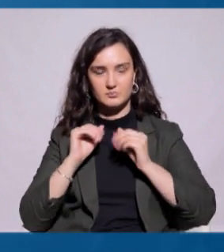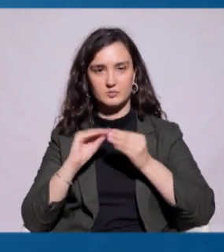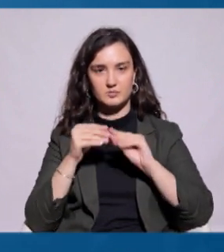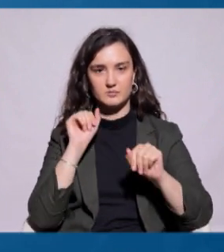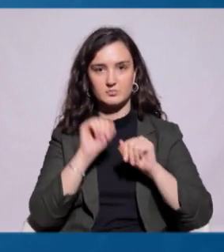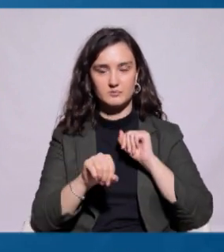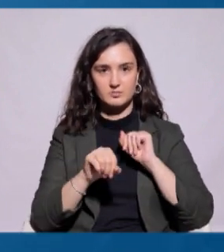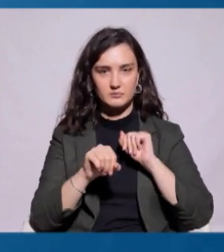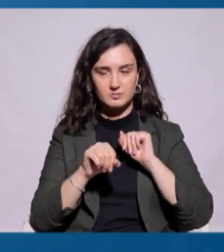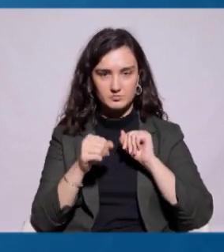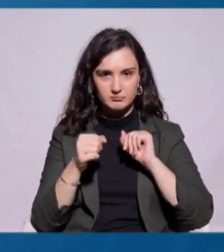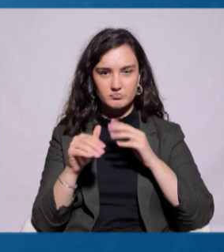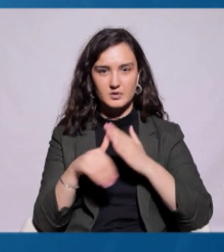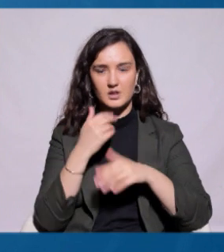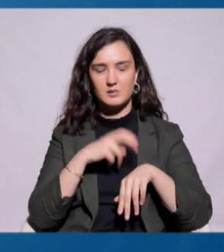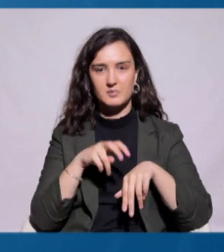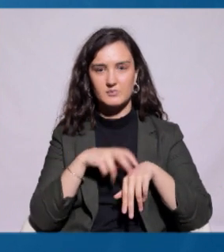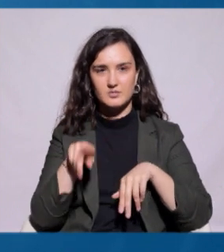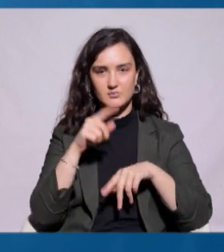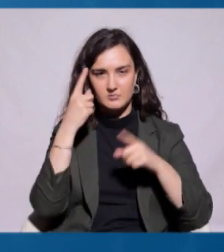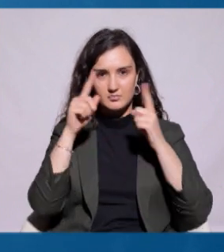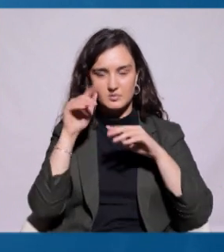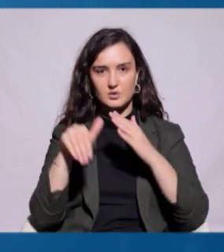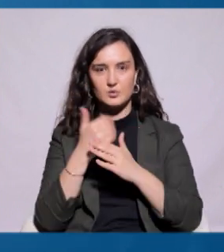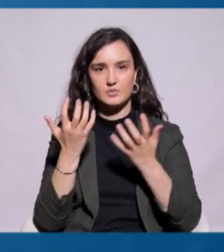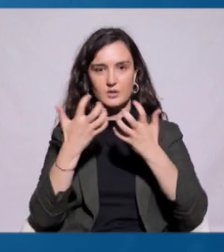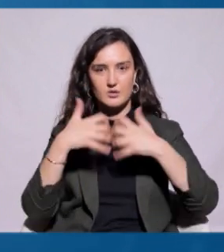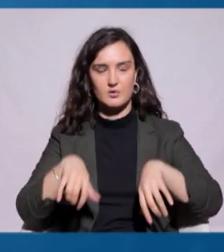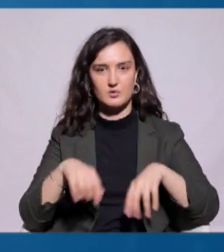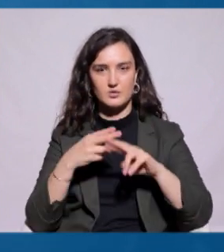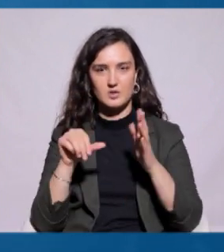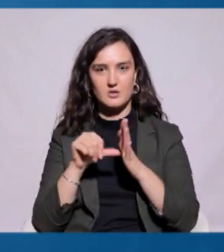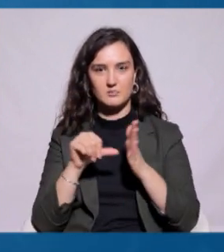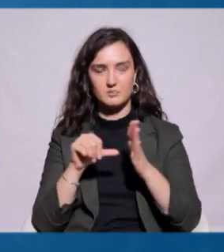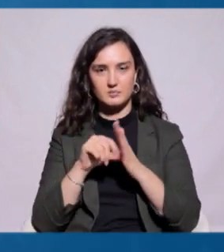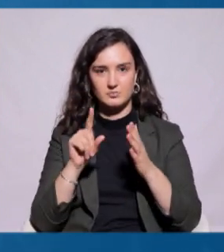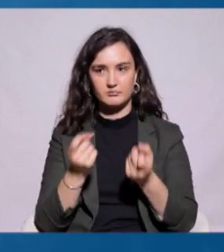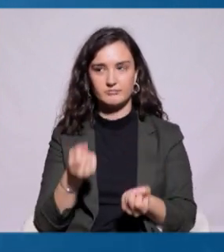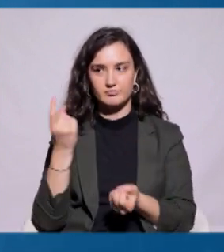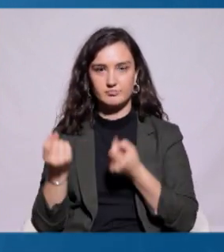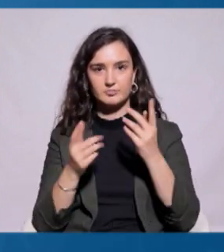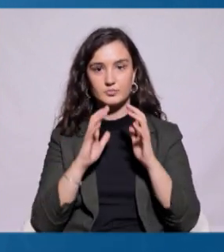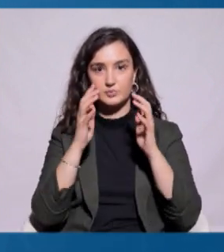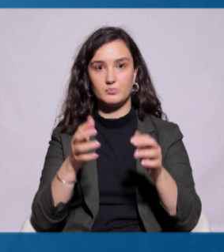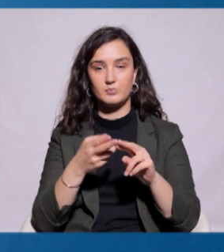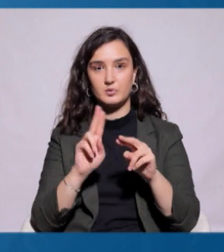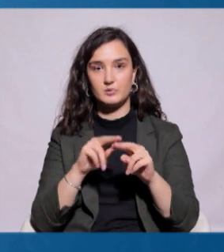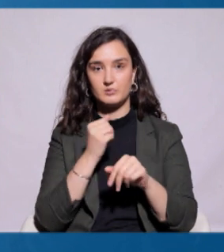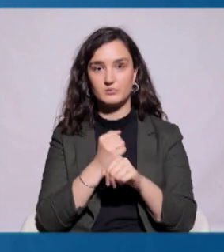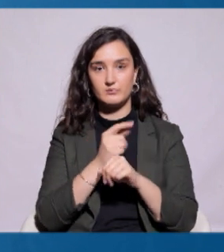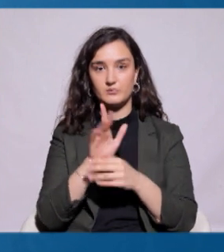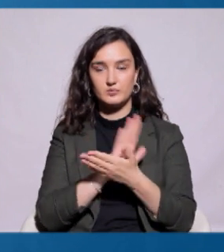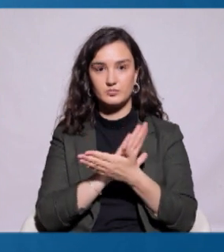of pollution, develop new medicines, create new technologies, and help explore the world. They make the world a